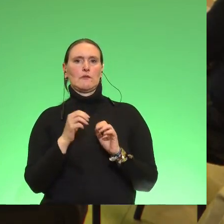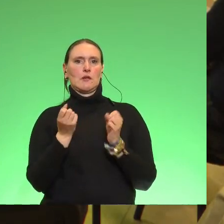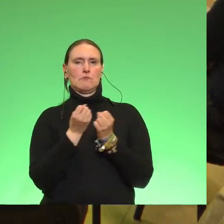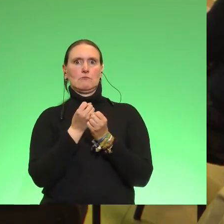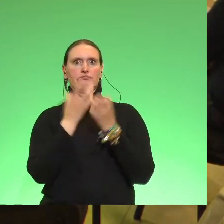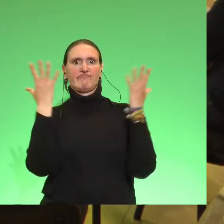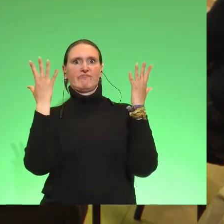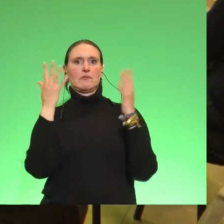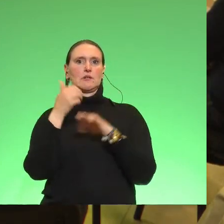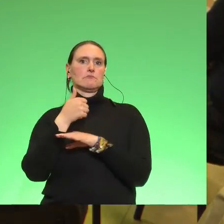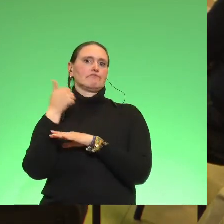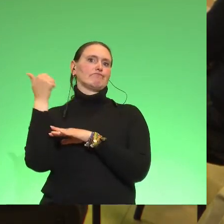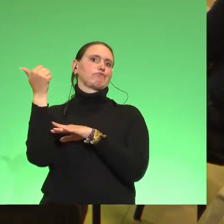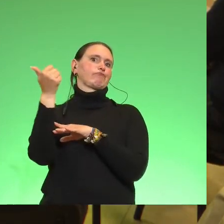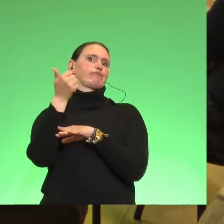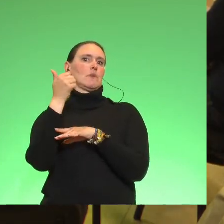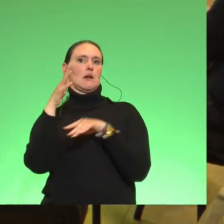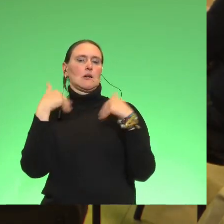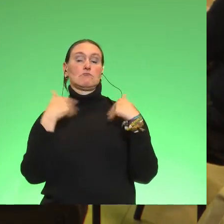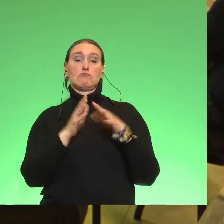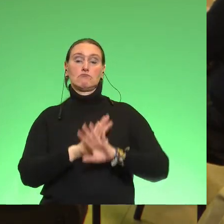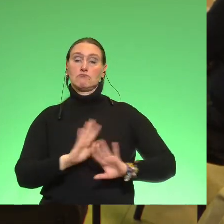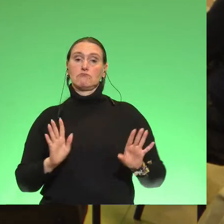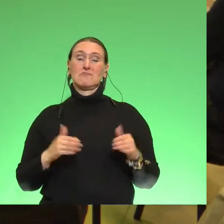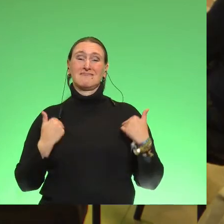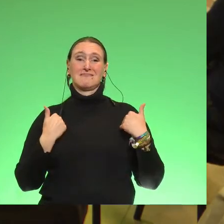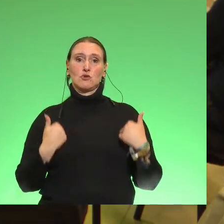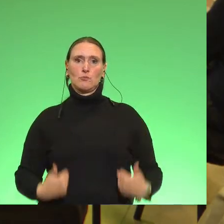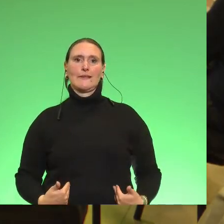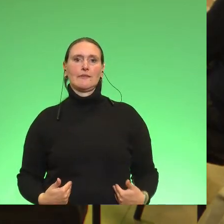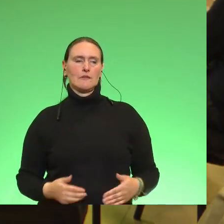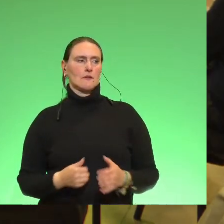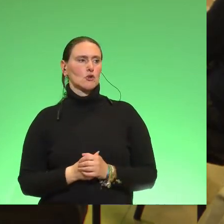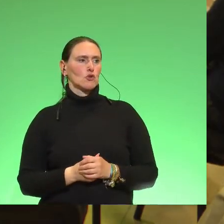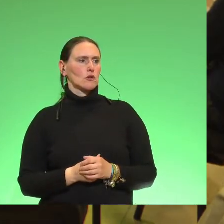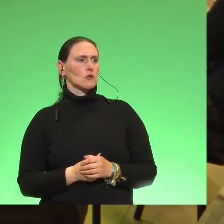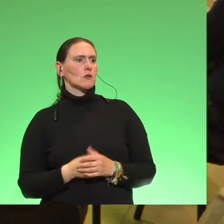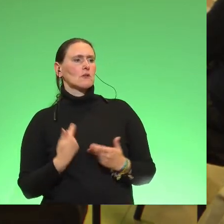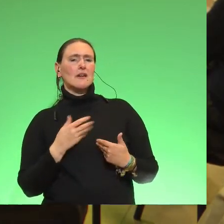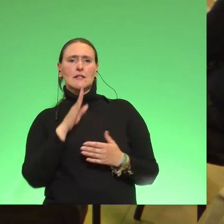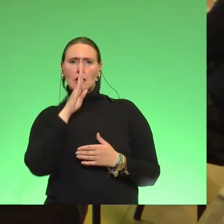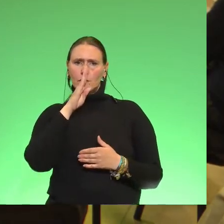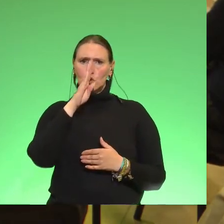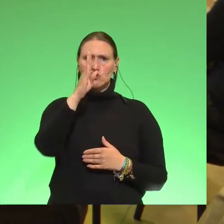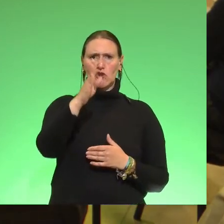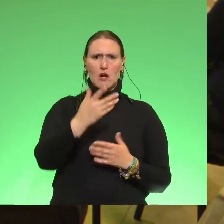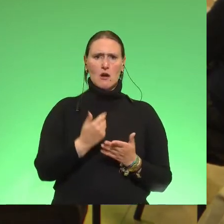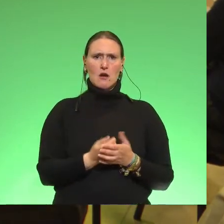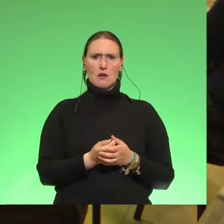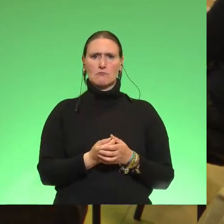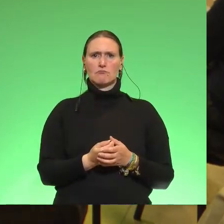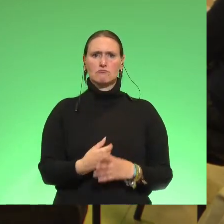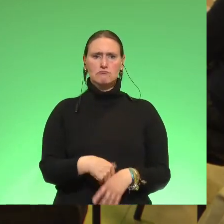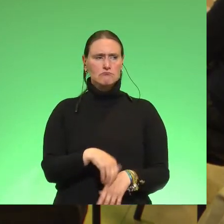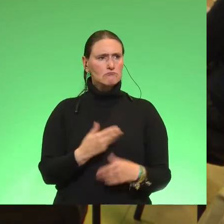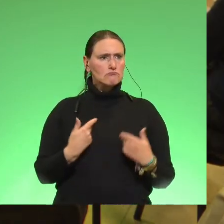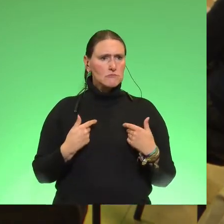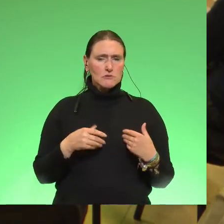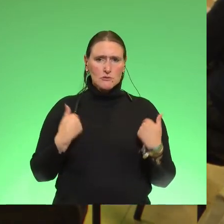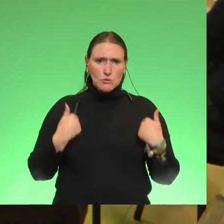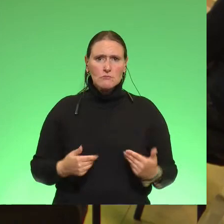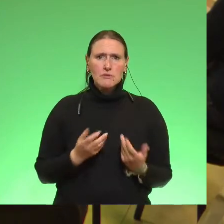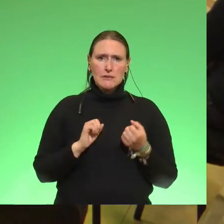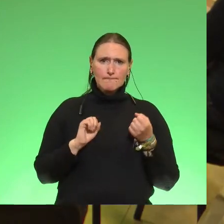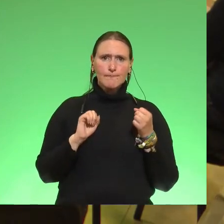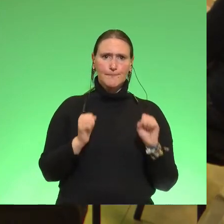We put ourselves, our risk, our future, not to something that beyond our